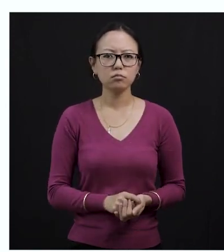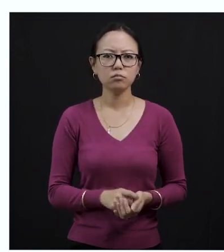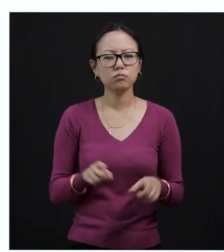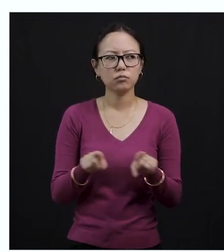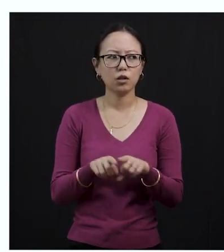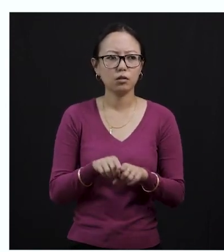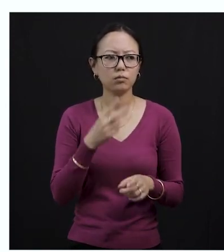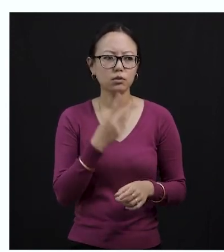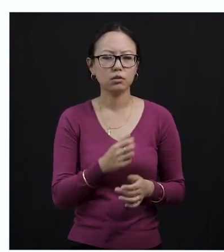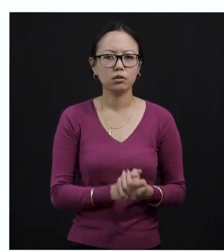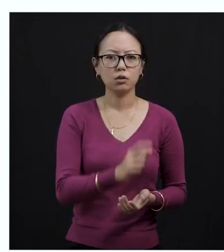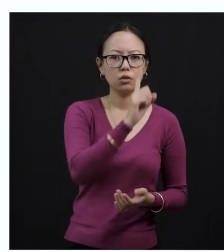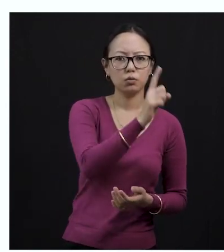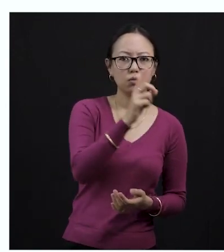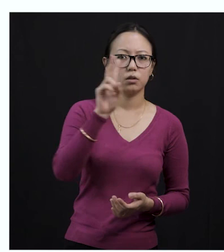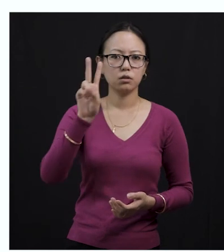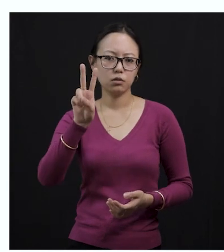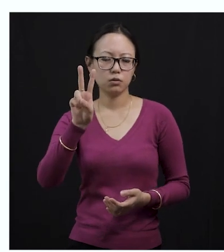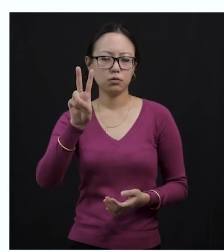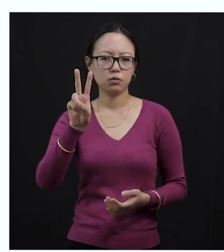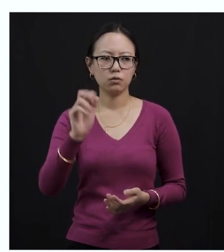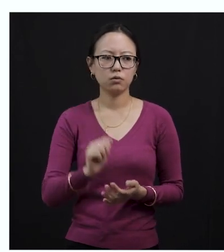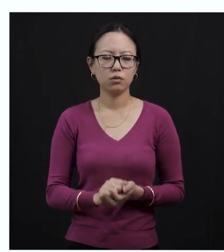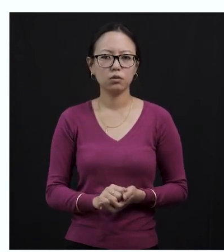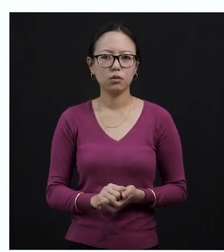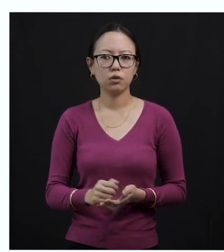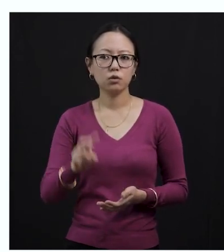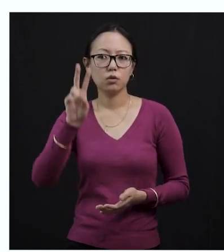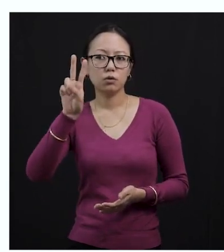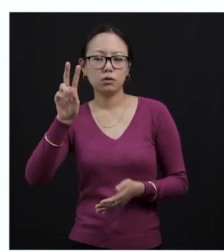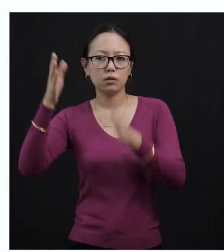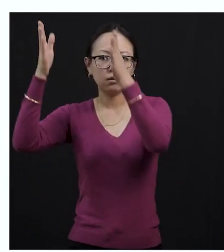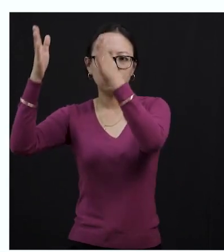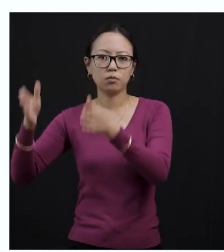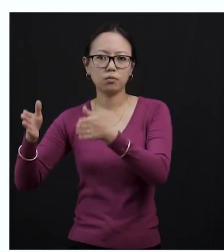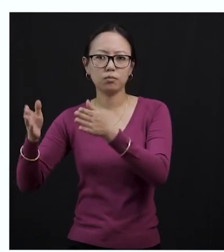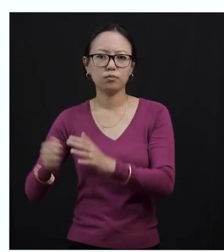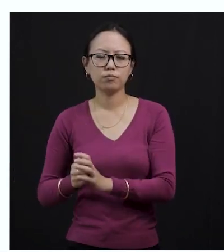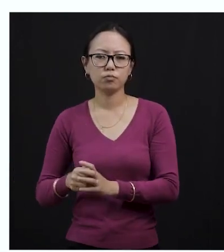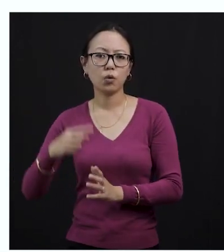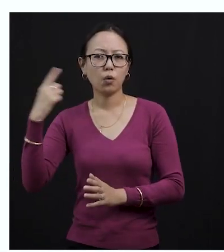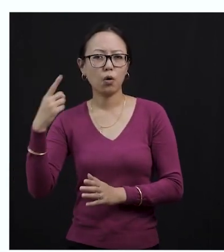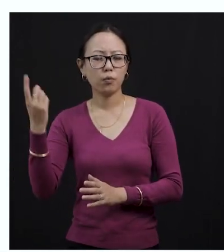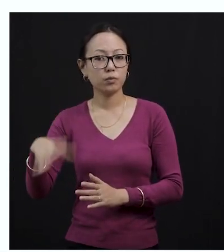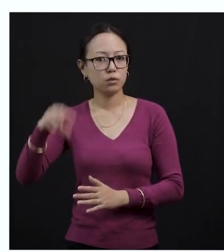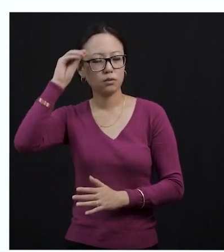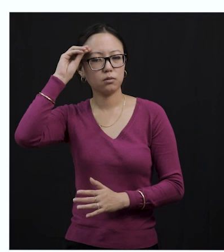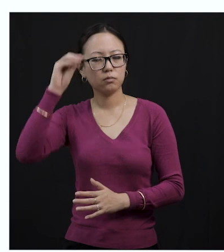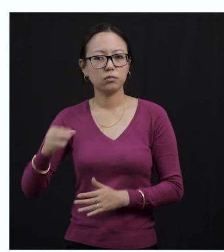this number 1, 2, 2 is in one's place because the one's place is always on the right.